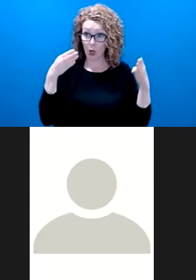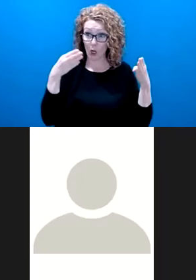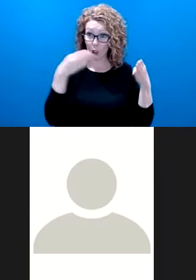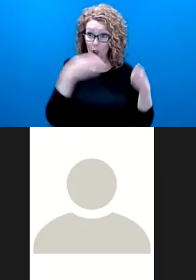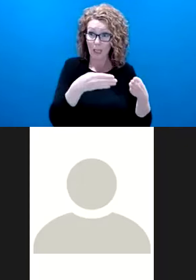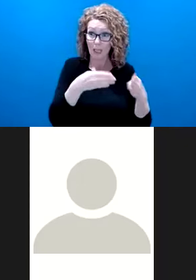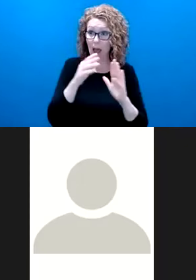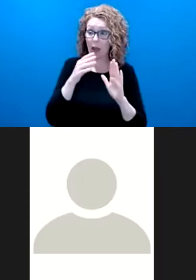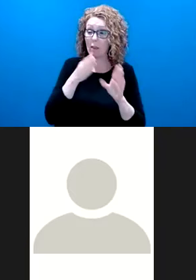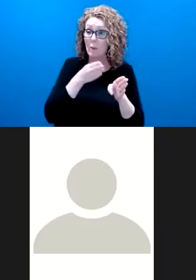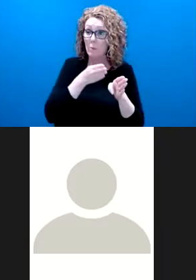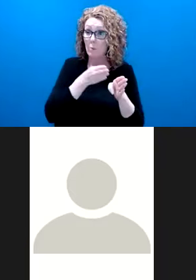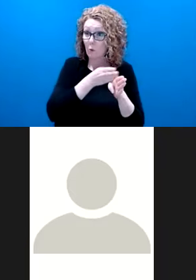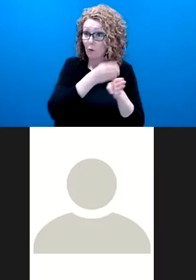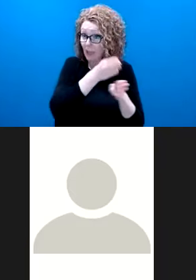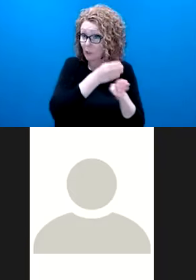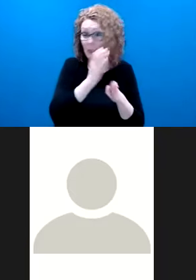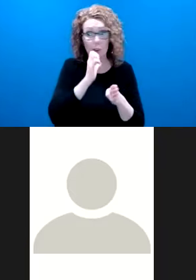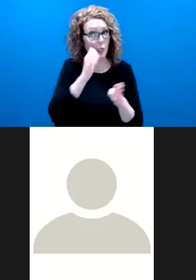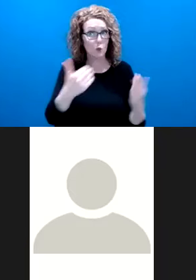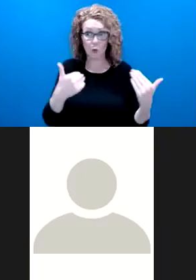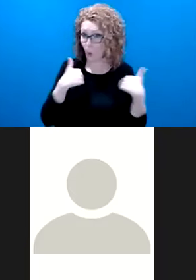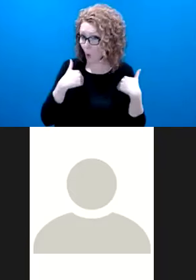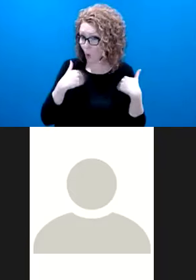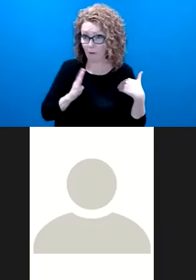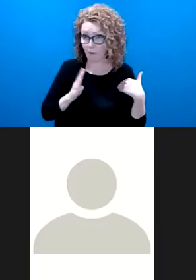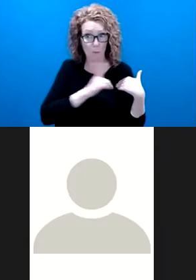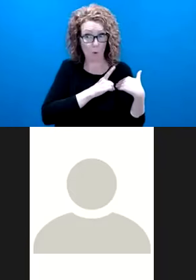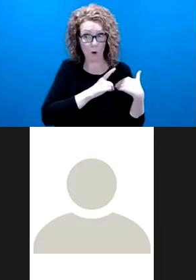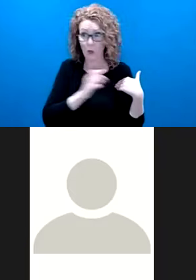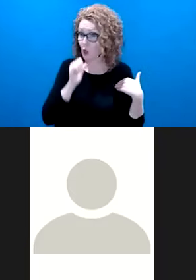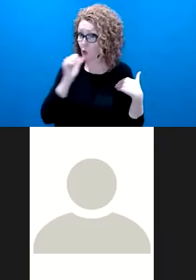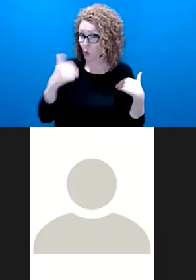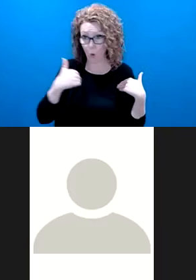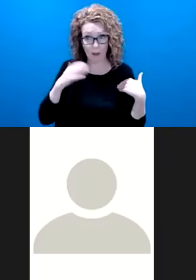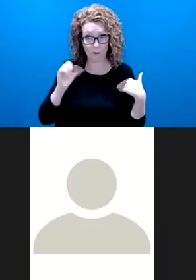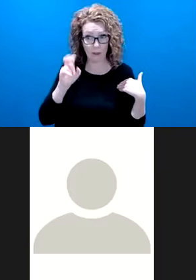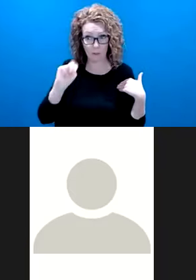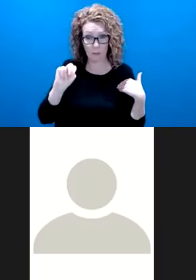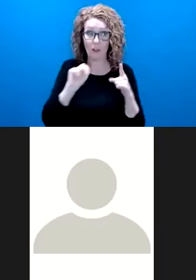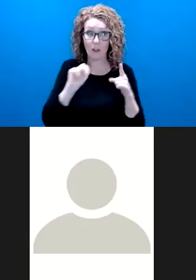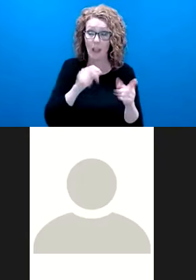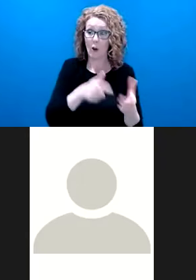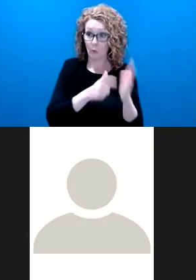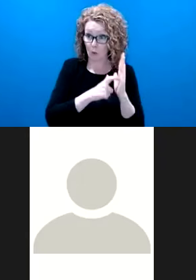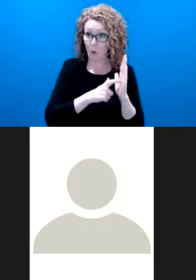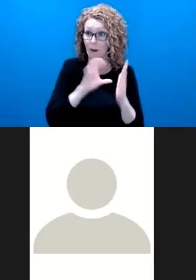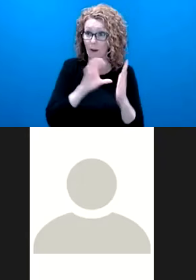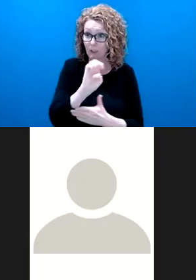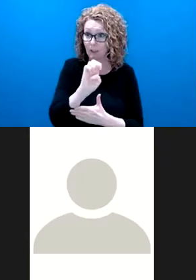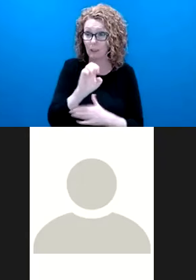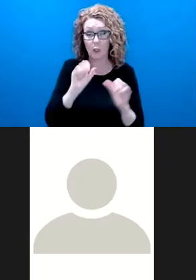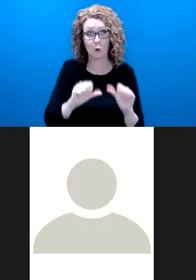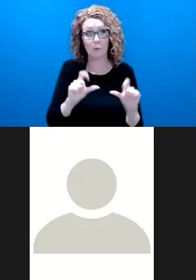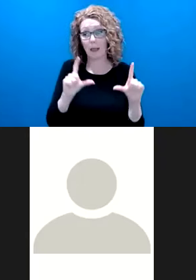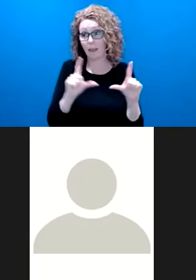commission that are eligible or required to take continuing education. So this can be licensees, this